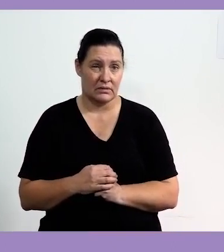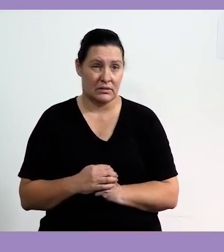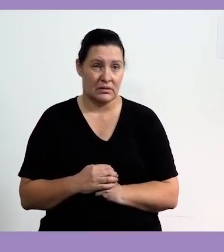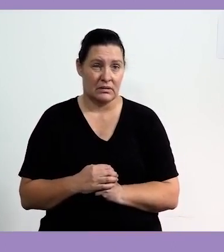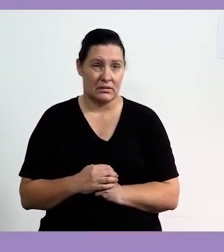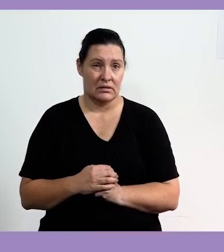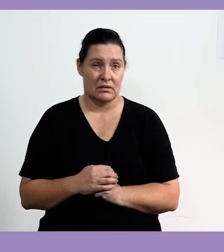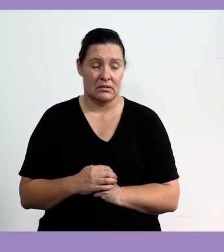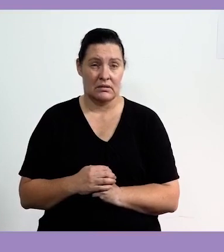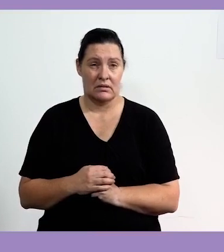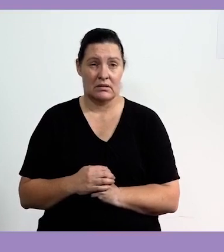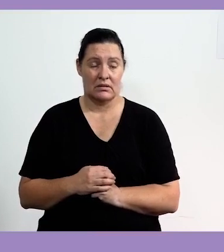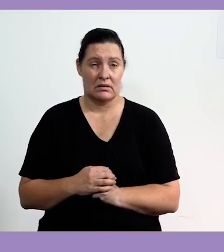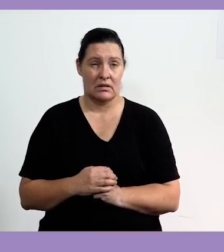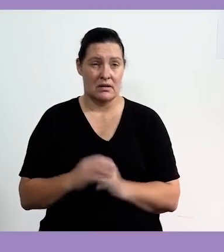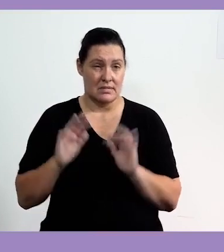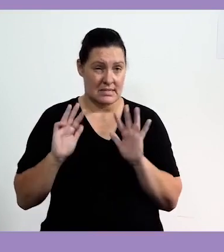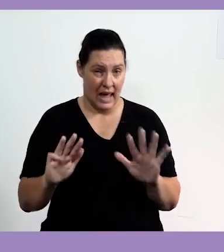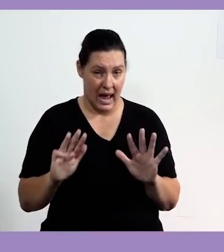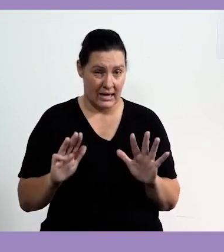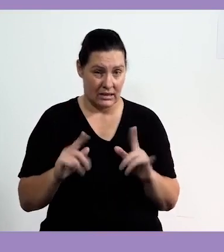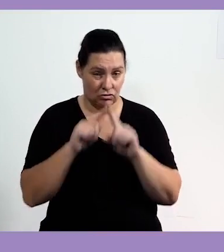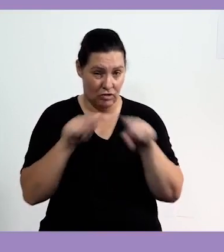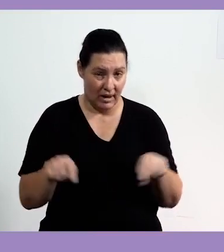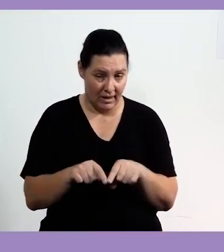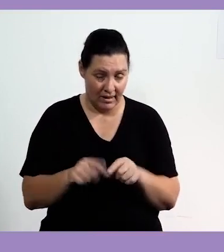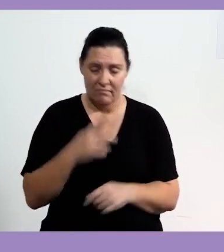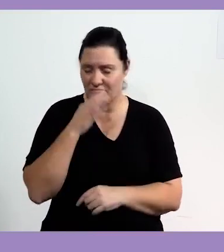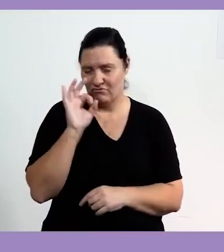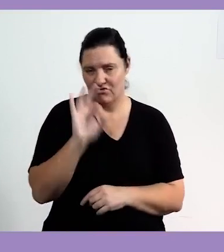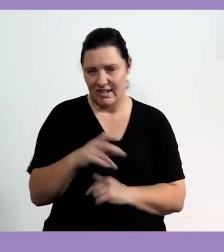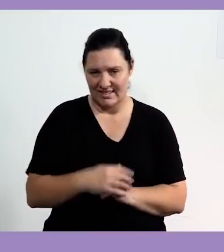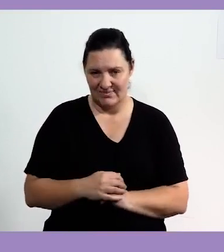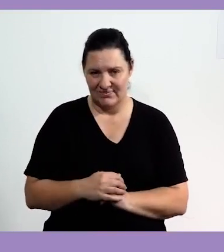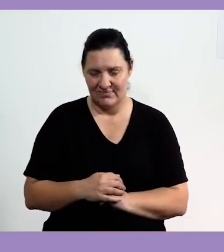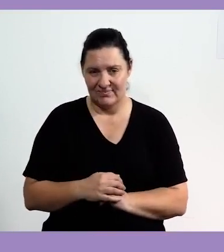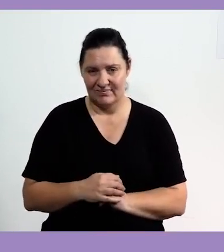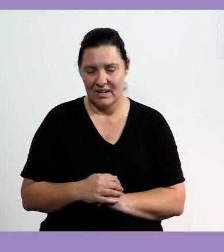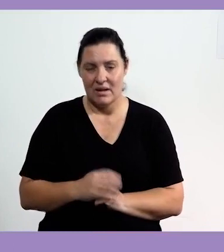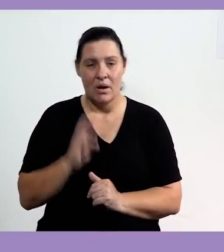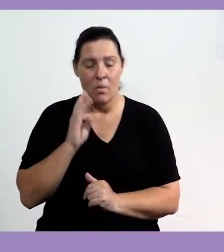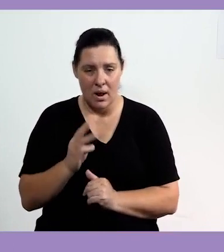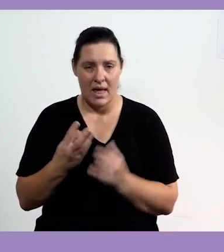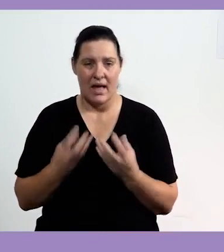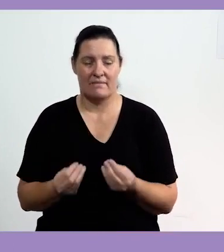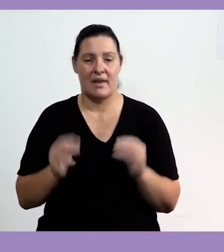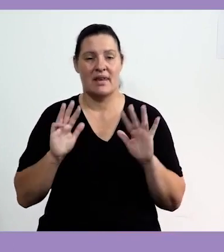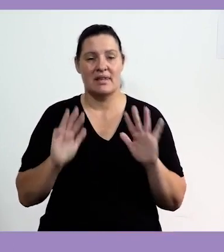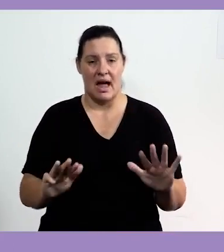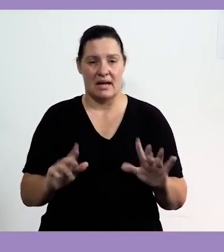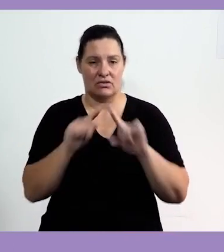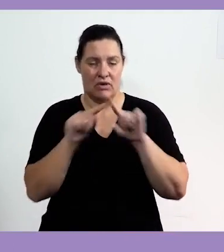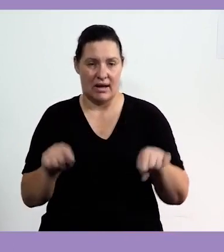If you are counting and your answer is 9 triangles, then you are absolutely correct. It is going to